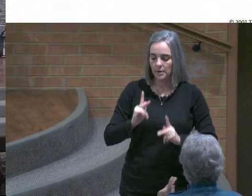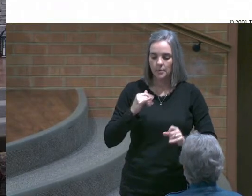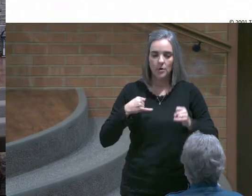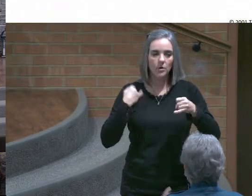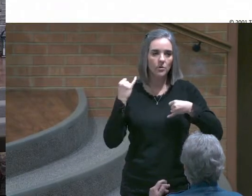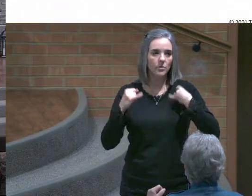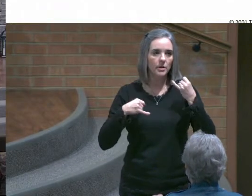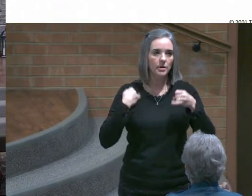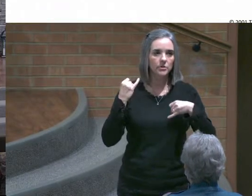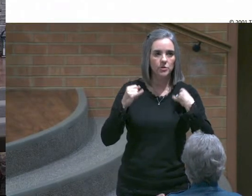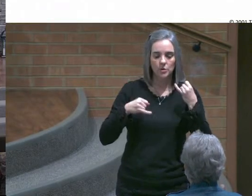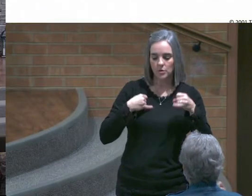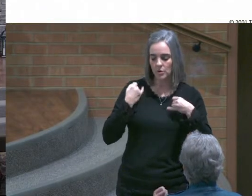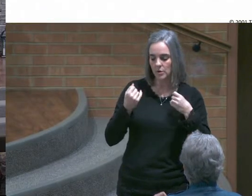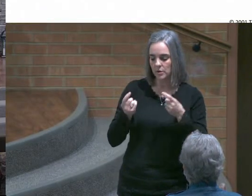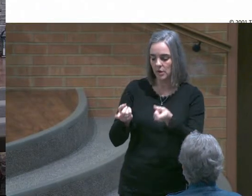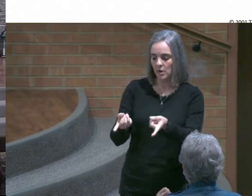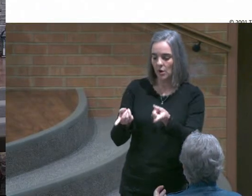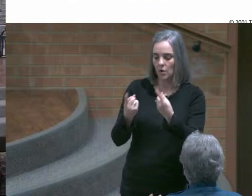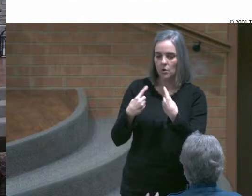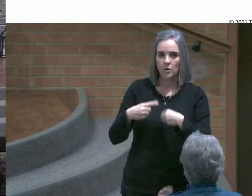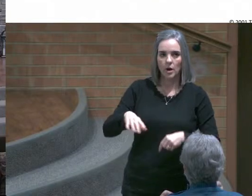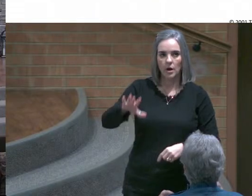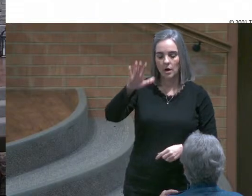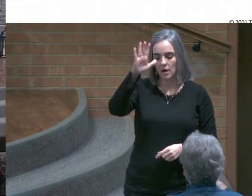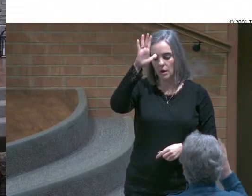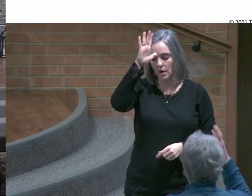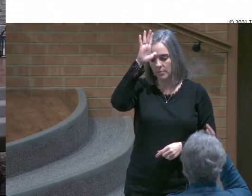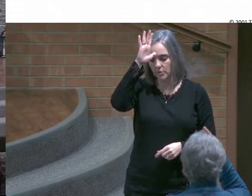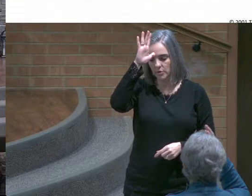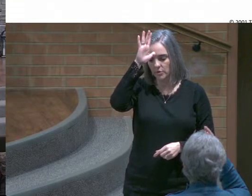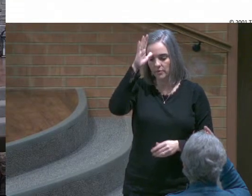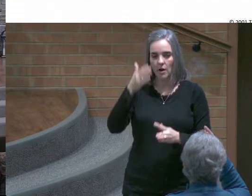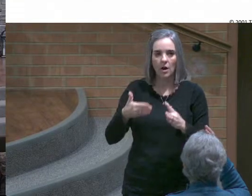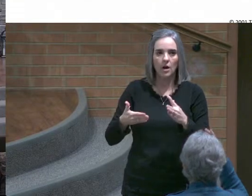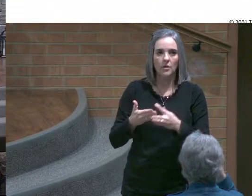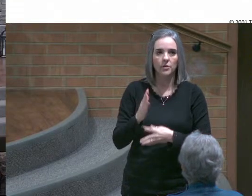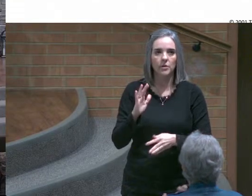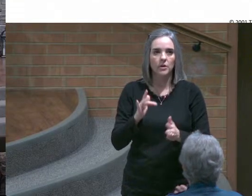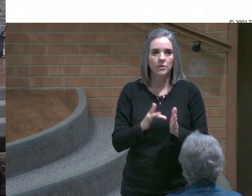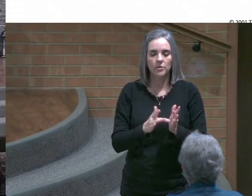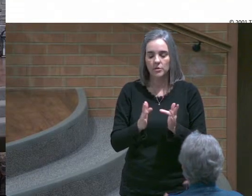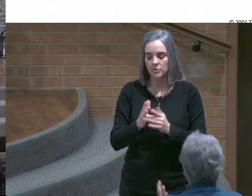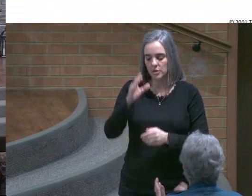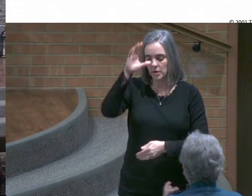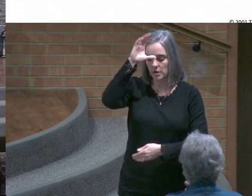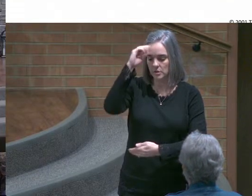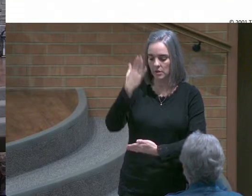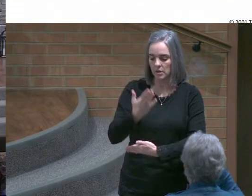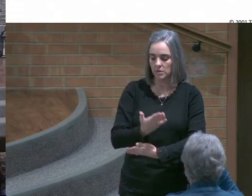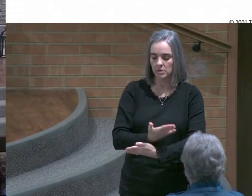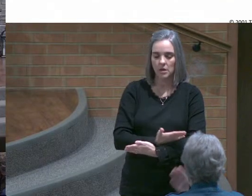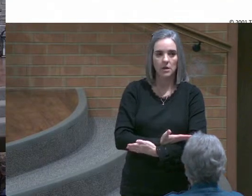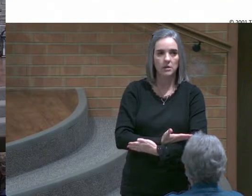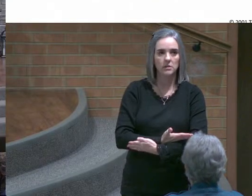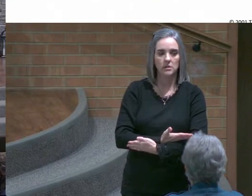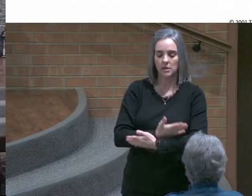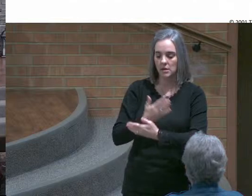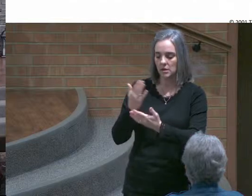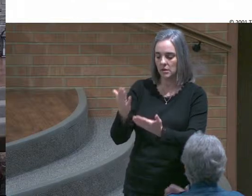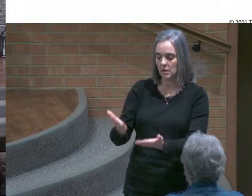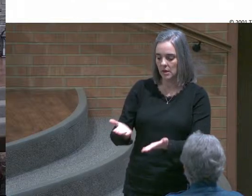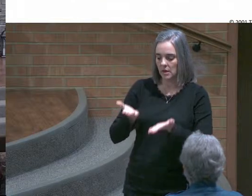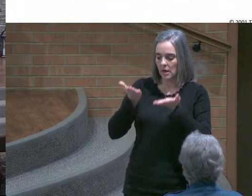let the people rejoice. Oh, come to the Father through Jesus